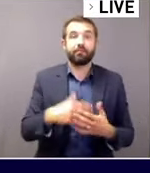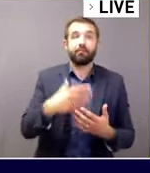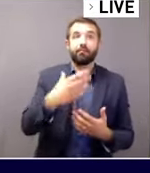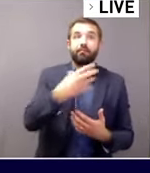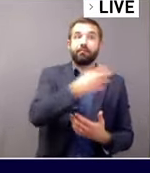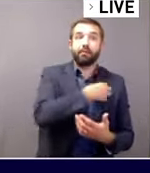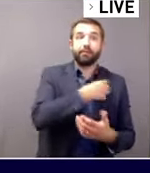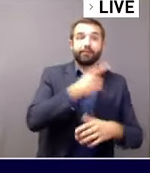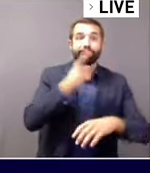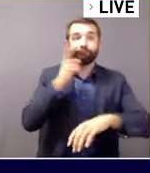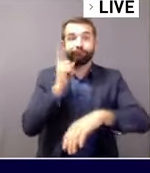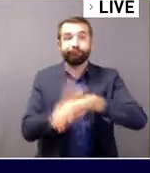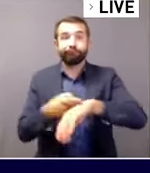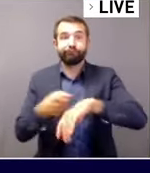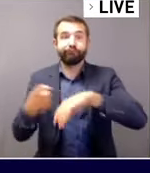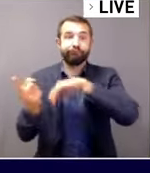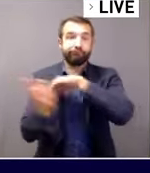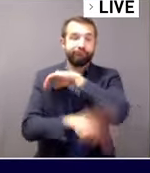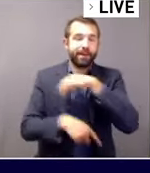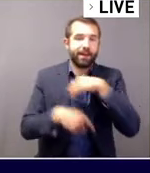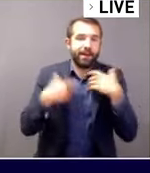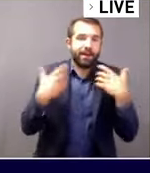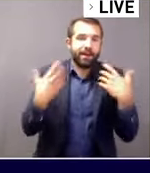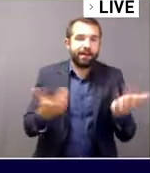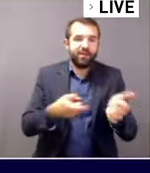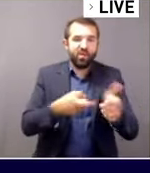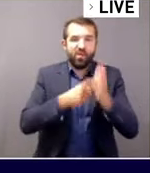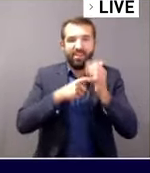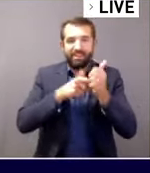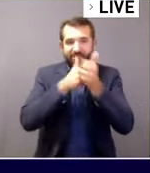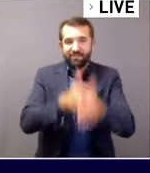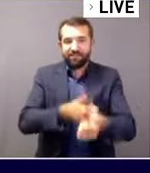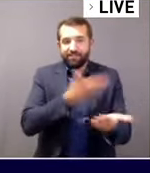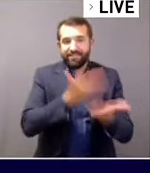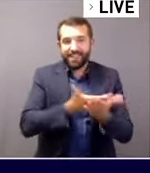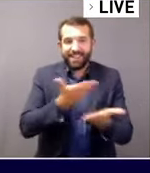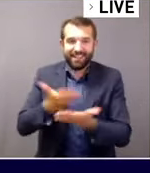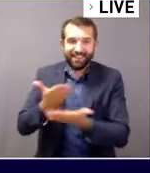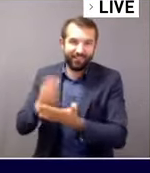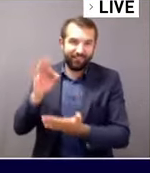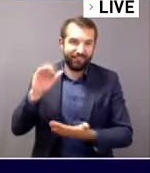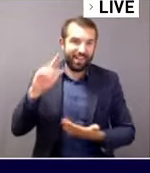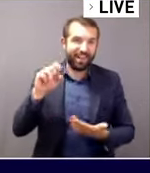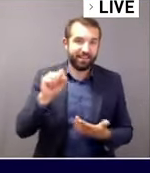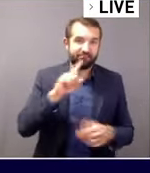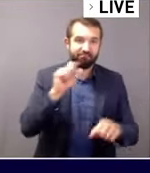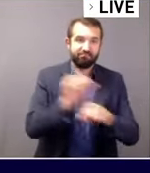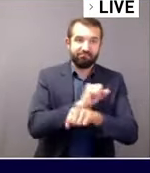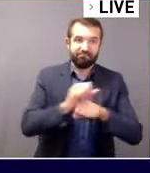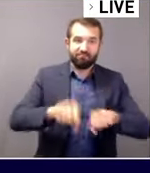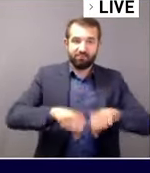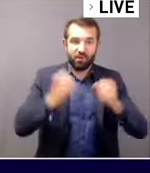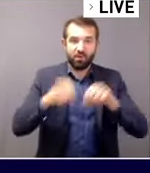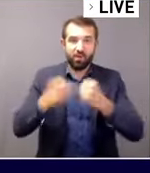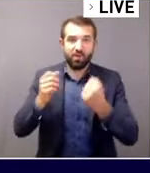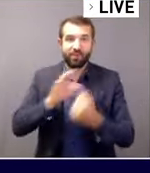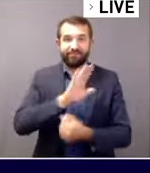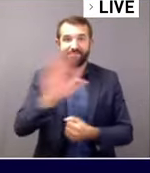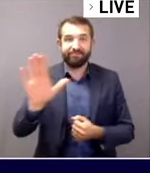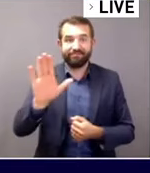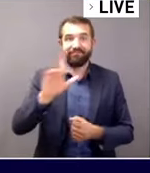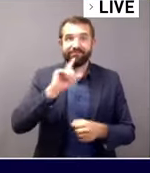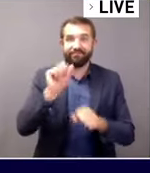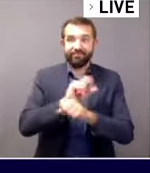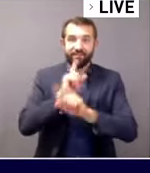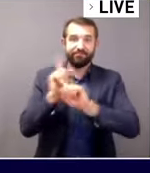fact specific, but on their own, they would constitute violations of the executive order. Then it becomes a question of where we go from there. Okay,